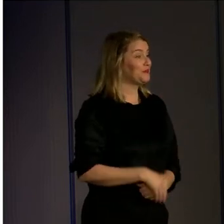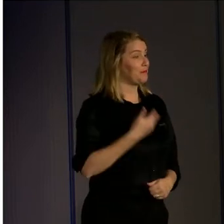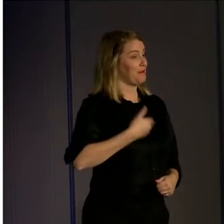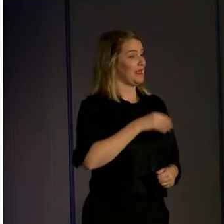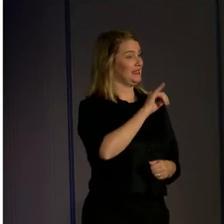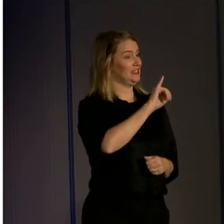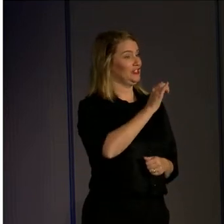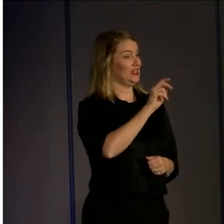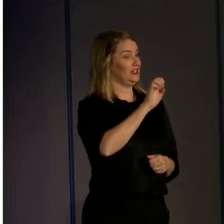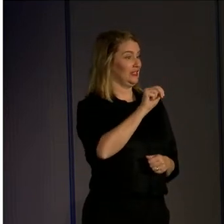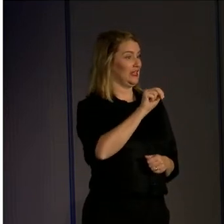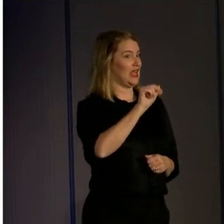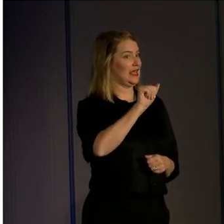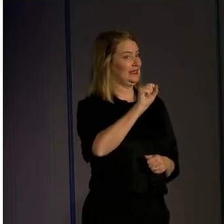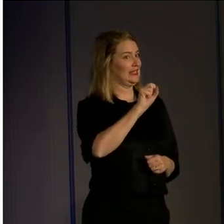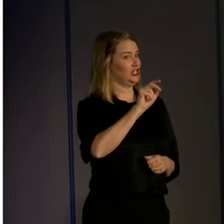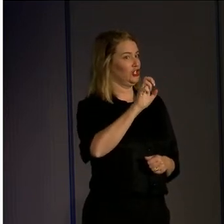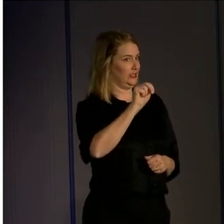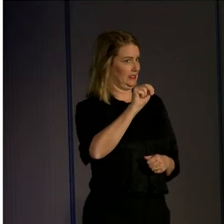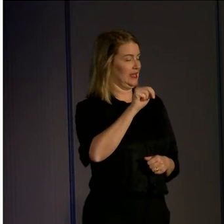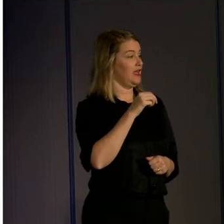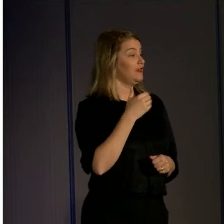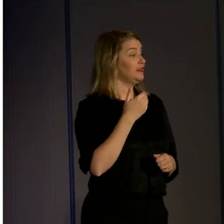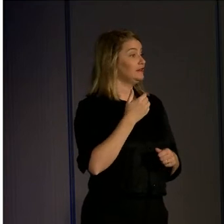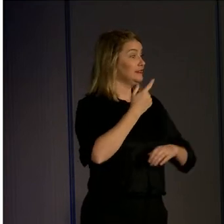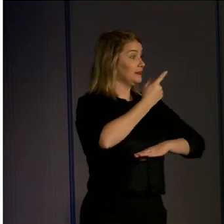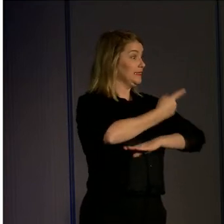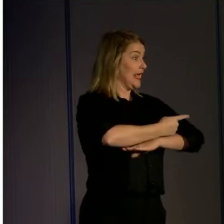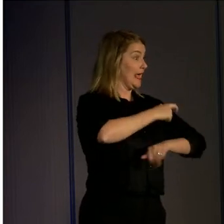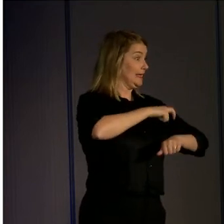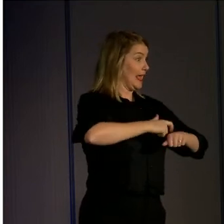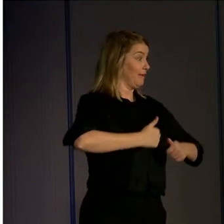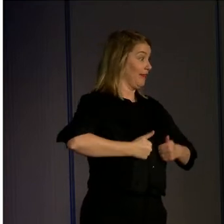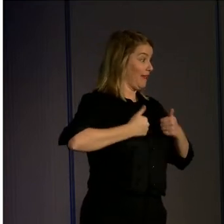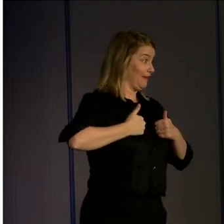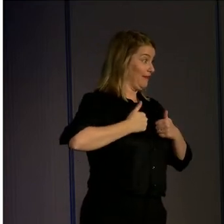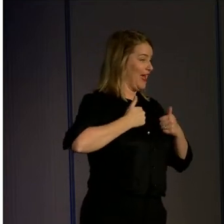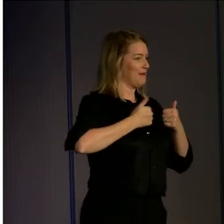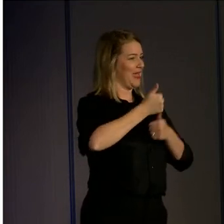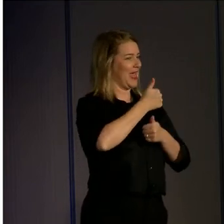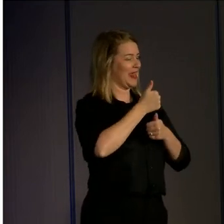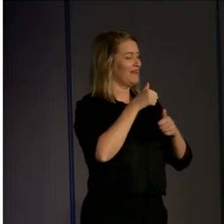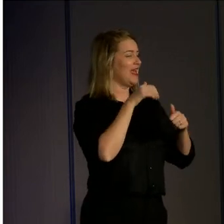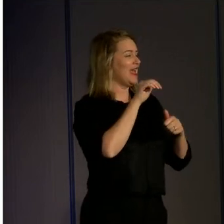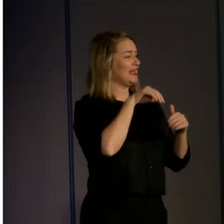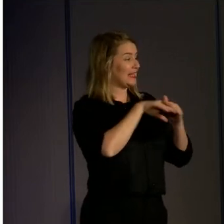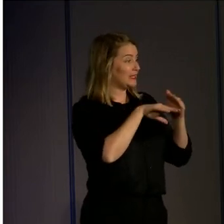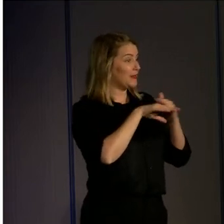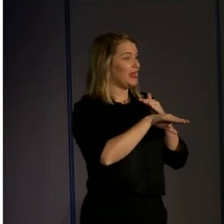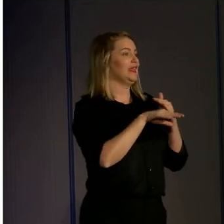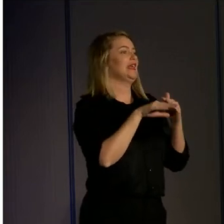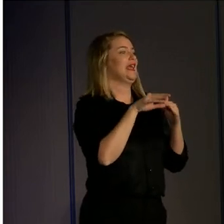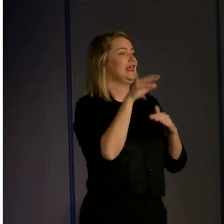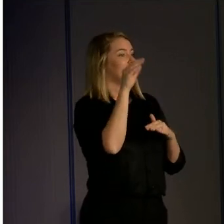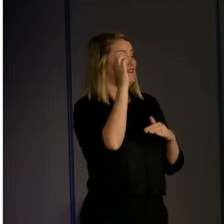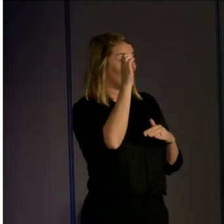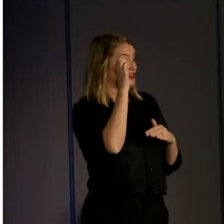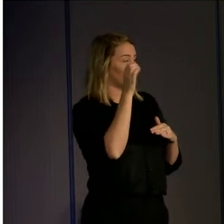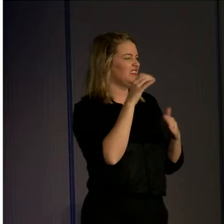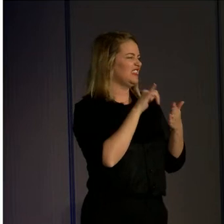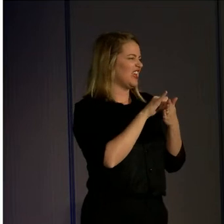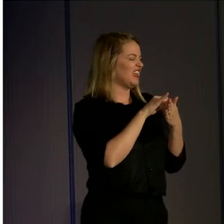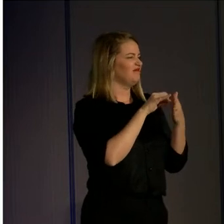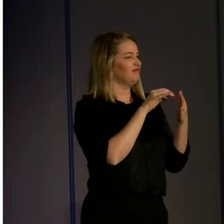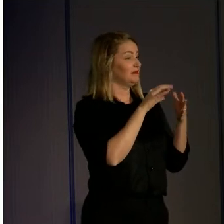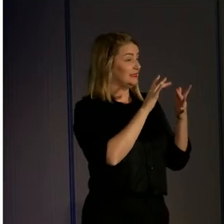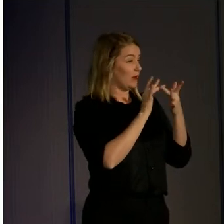My name is Jennison Asuncion, and in my daytime life, I am head of accessibility engineering evangelism at a network